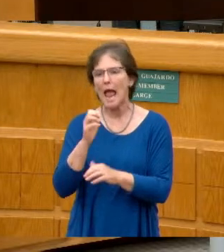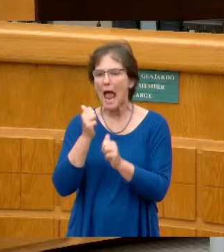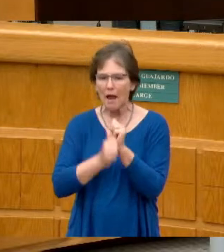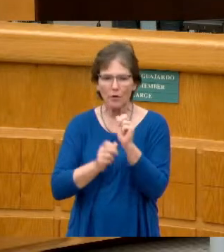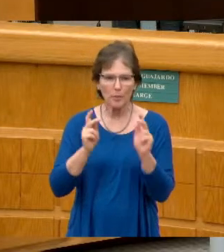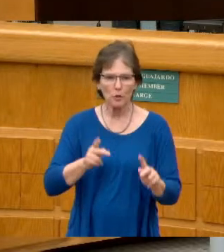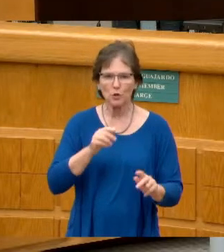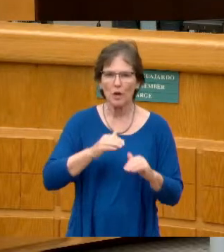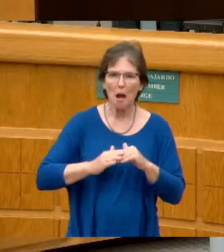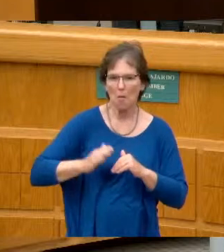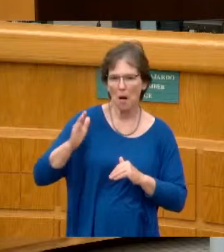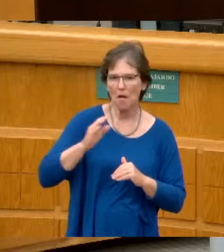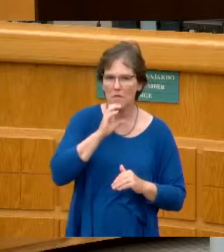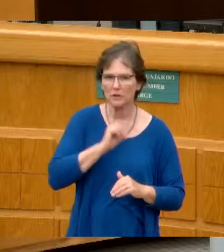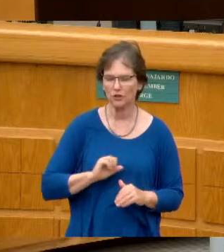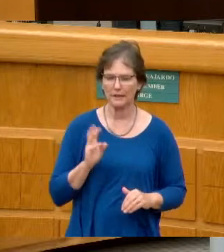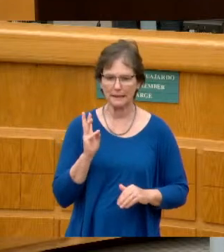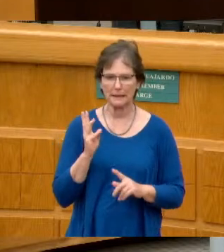at